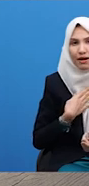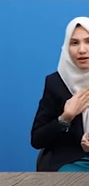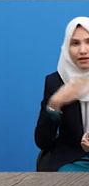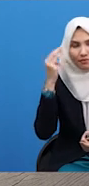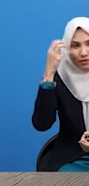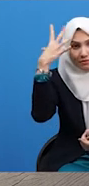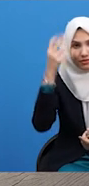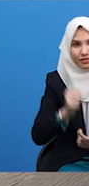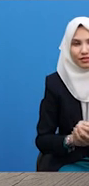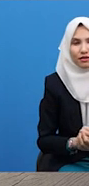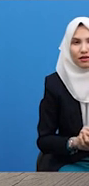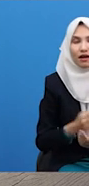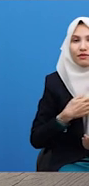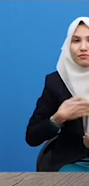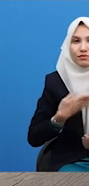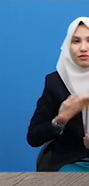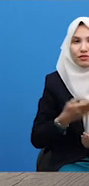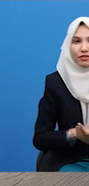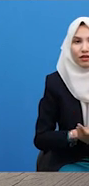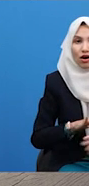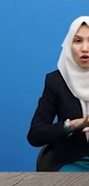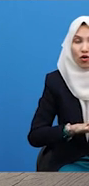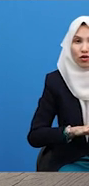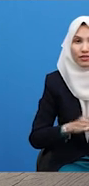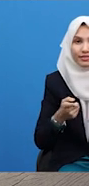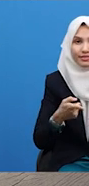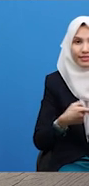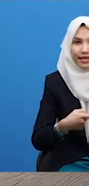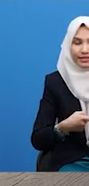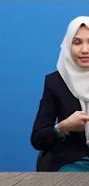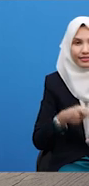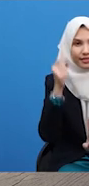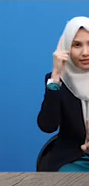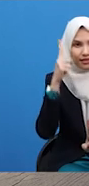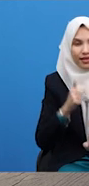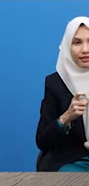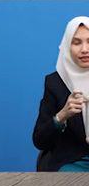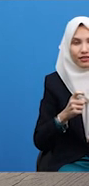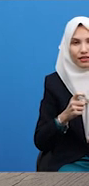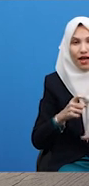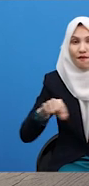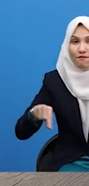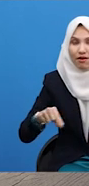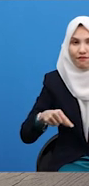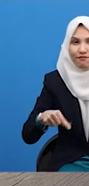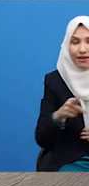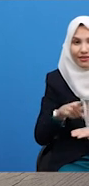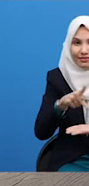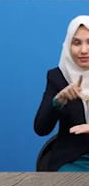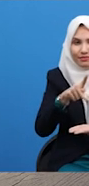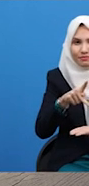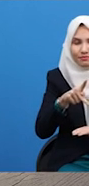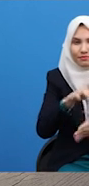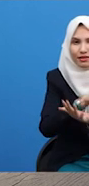Sunshine. Sorry. On second thought, I would like to have fried kway teow. Please cancel the curry